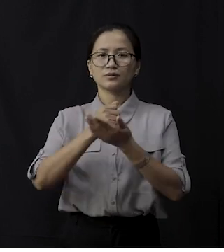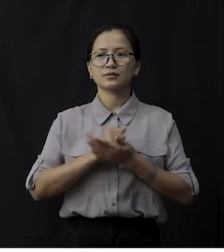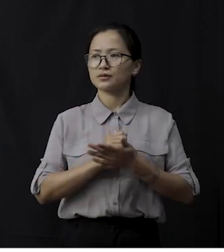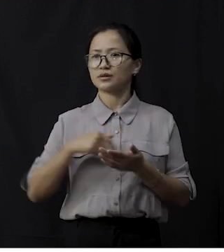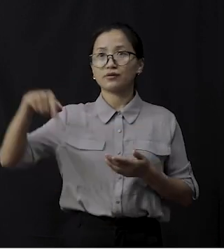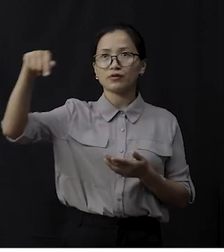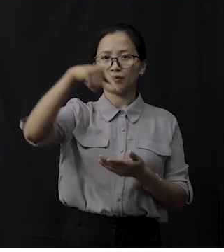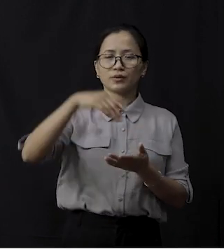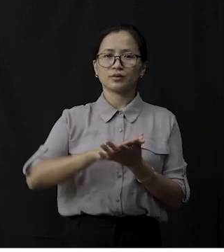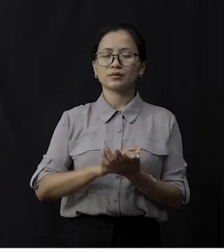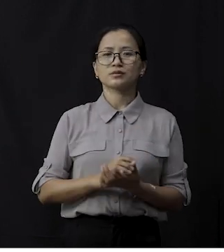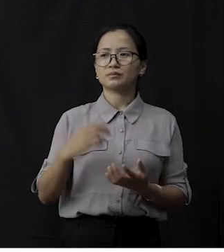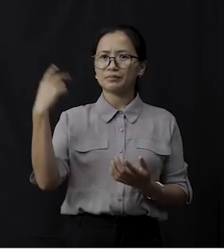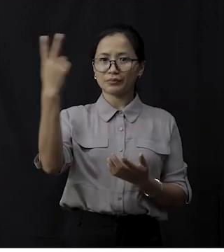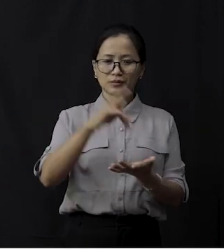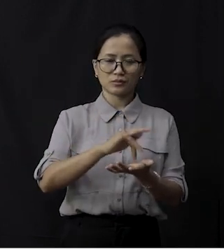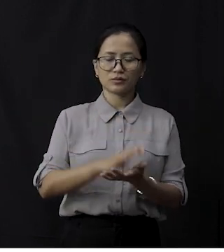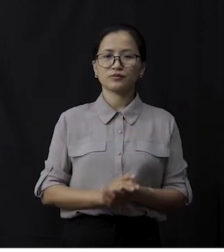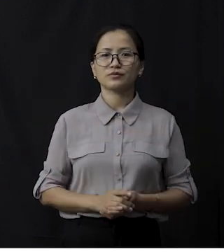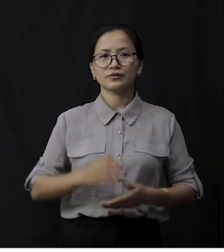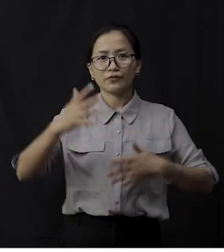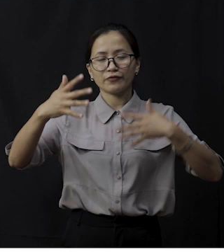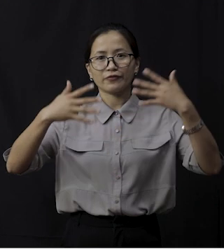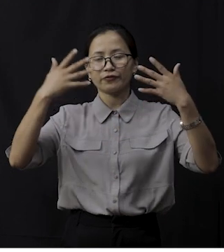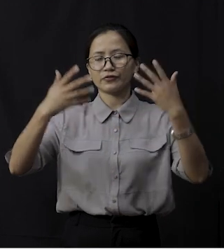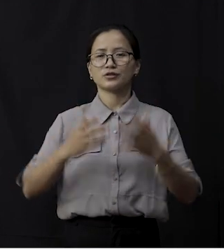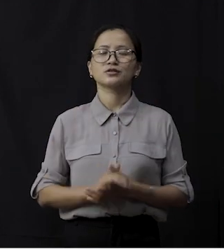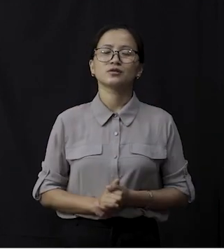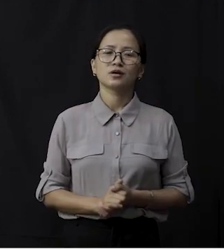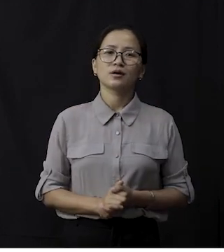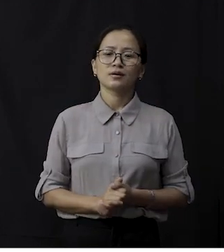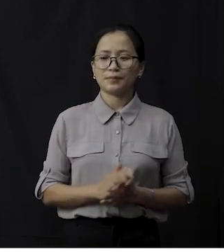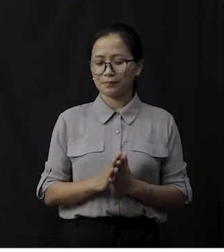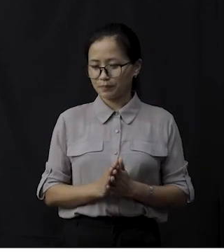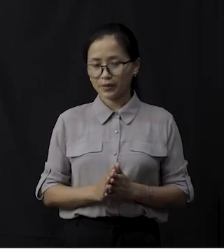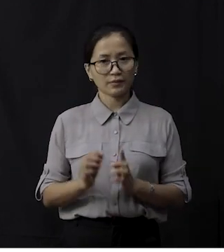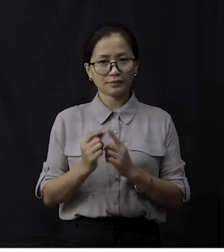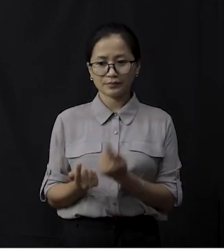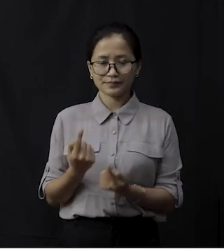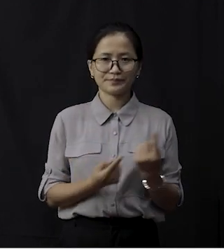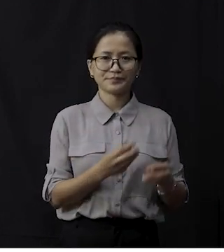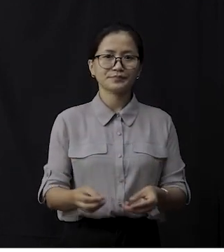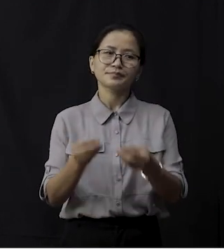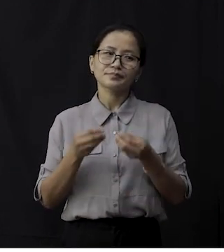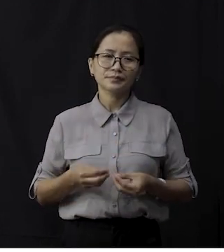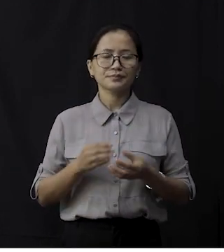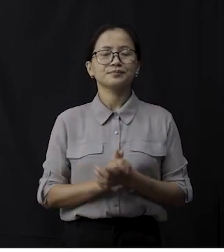environment clean and fresh. Let us see the first thing that plants gives us, okay?